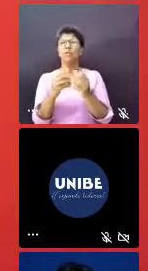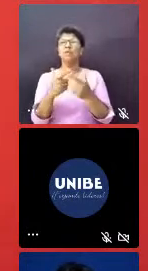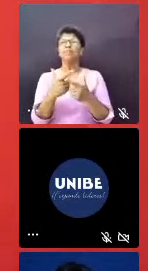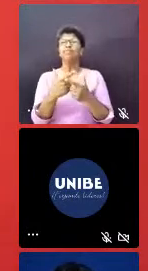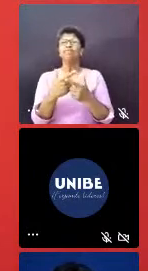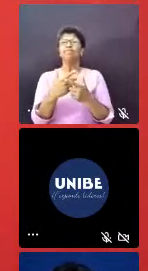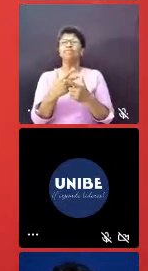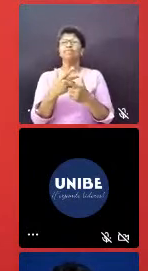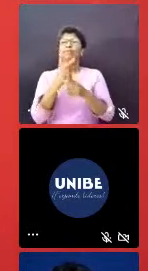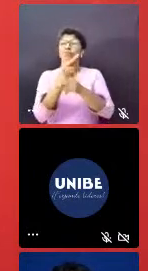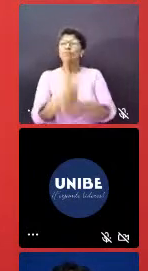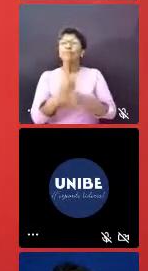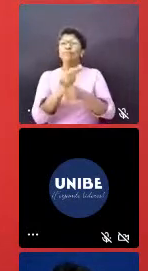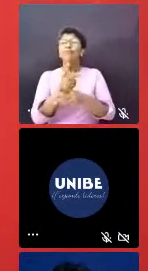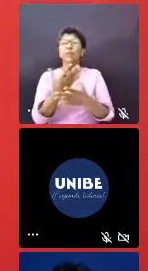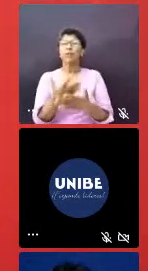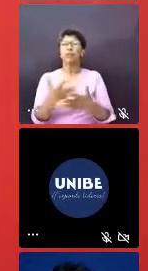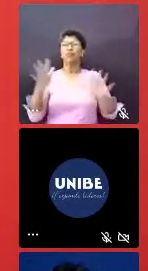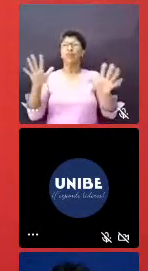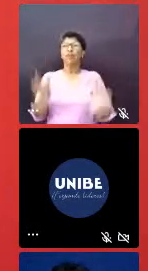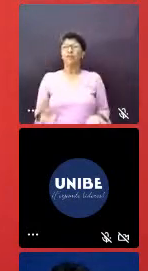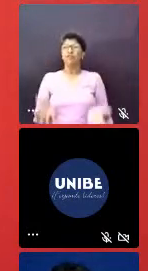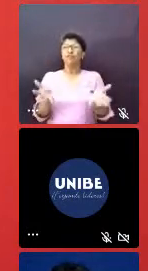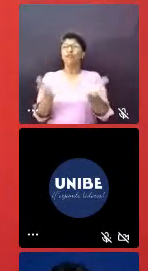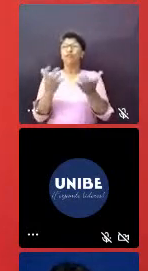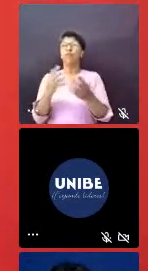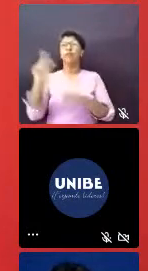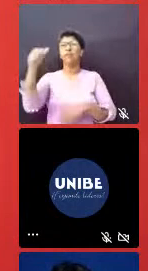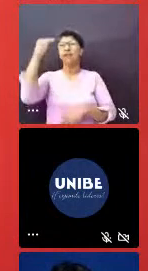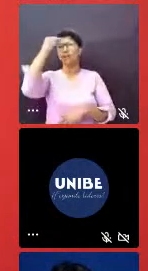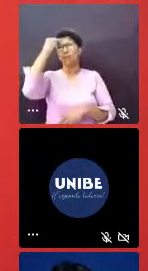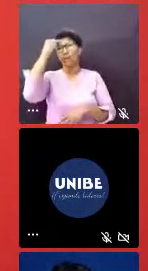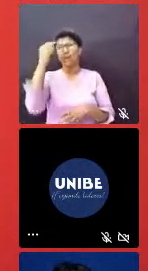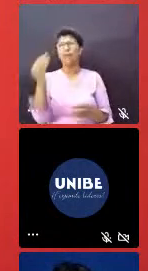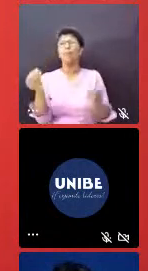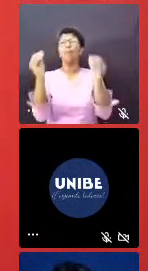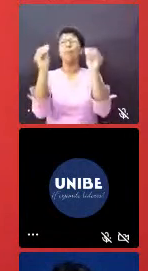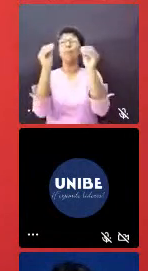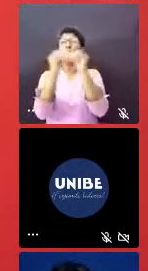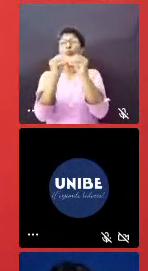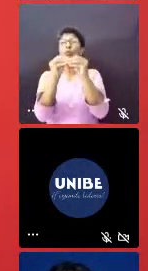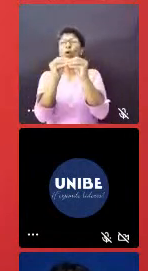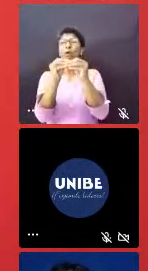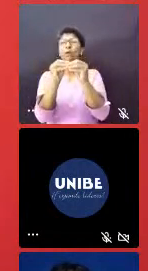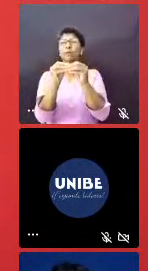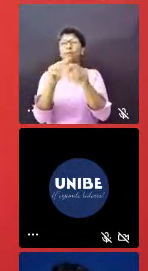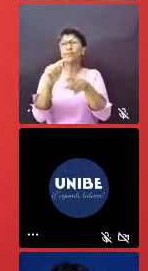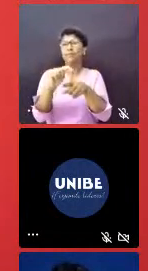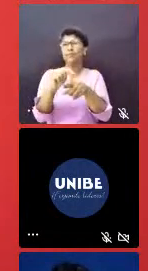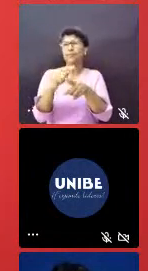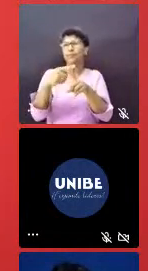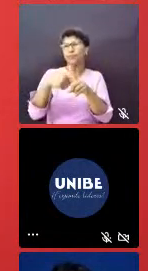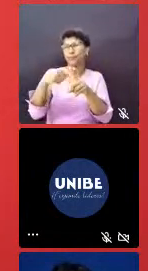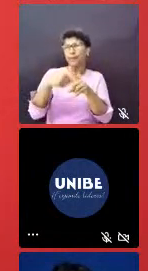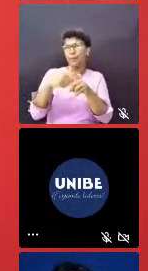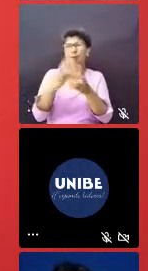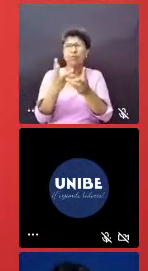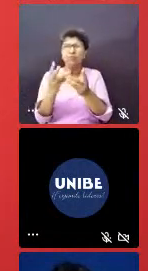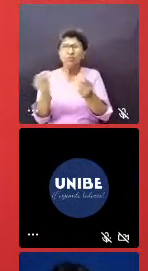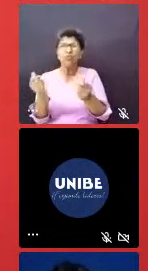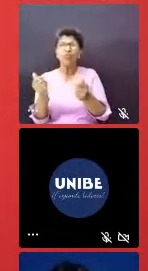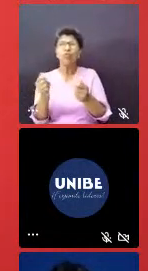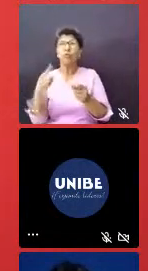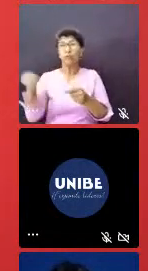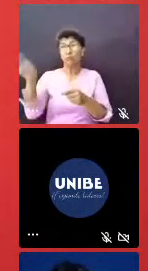from care. They really hoping that the government will come up with more temporary care solutions so they would be